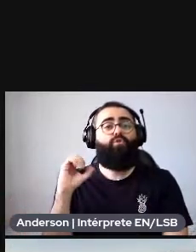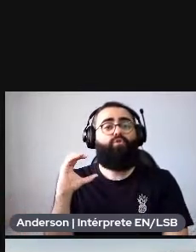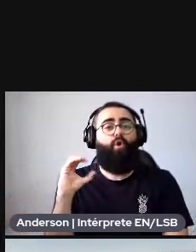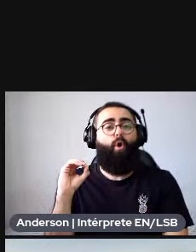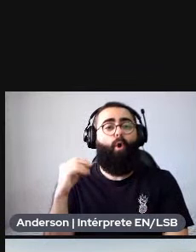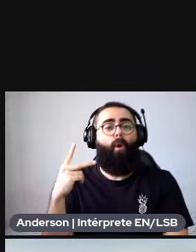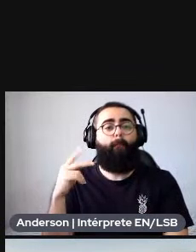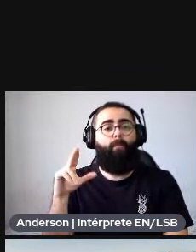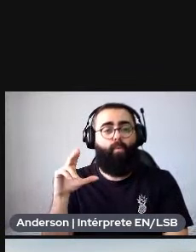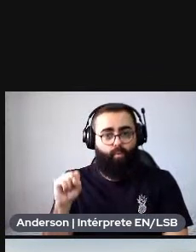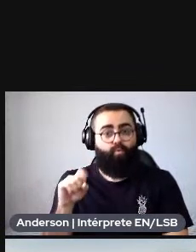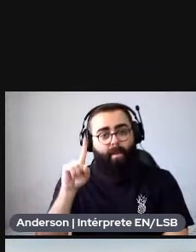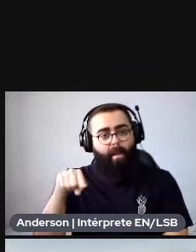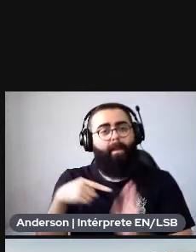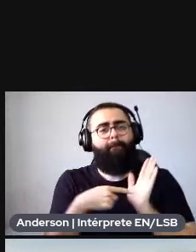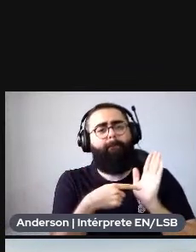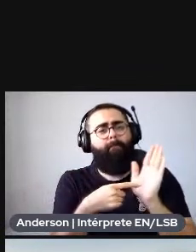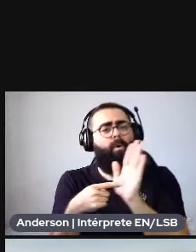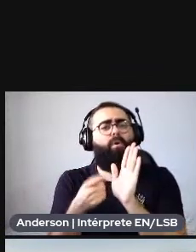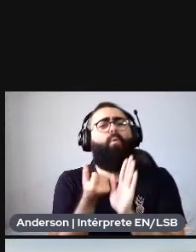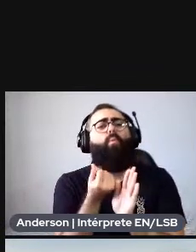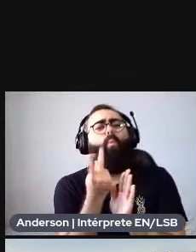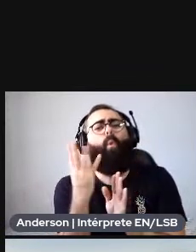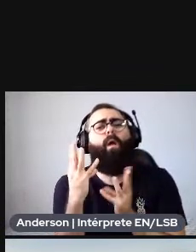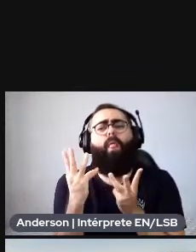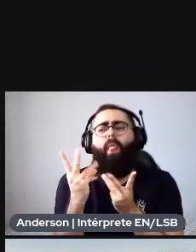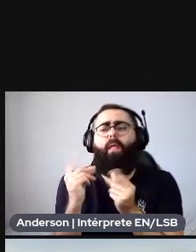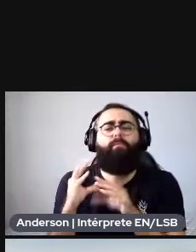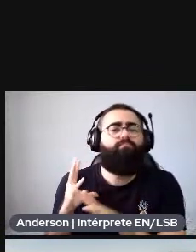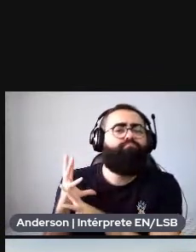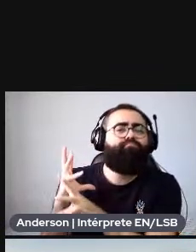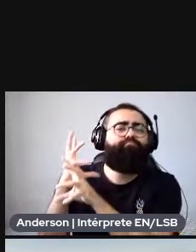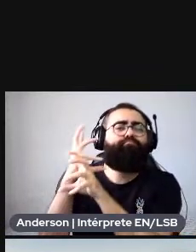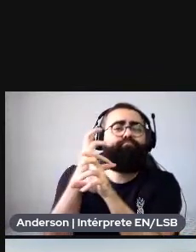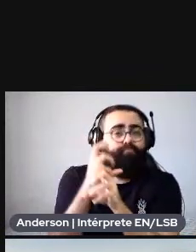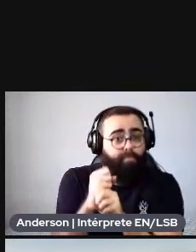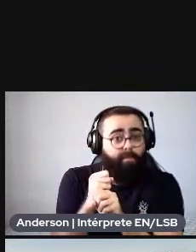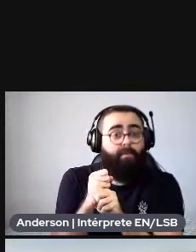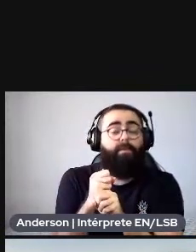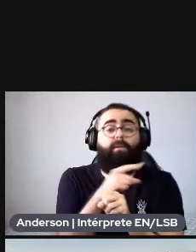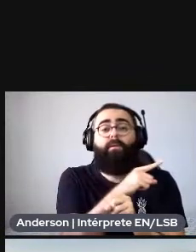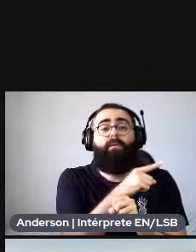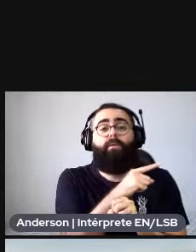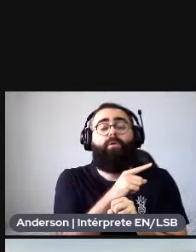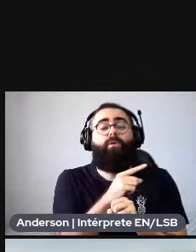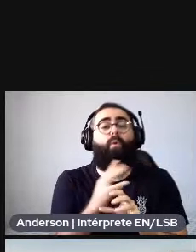of studies dedicated to lexicalization as a topic,